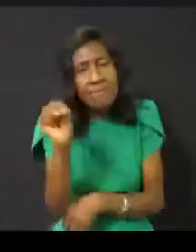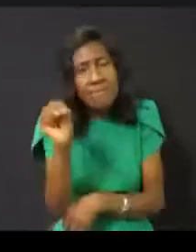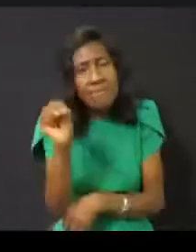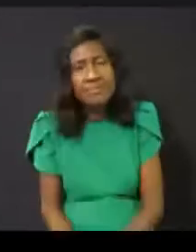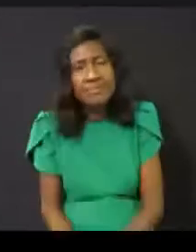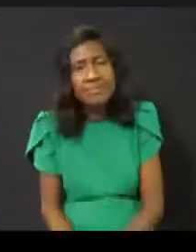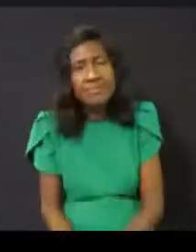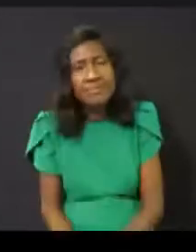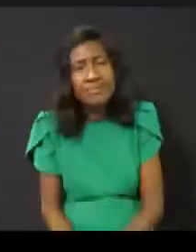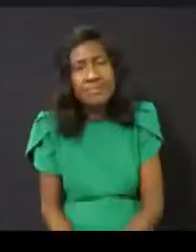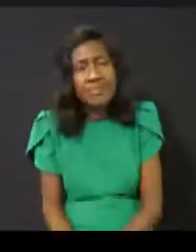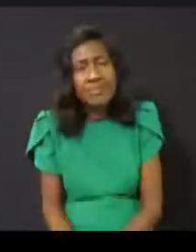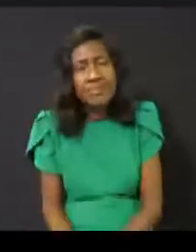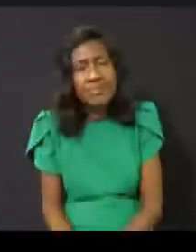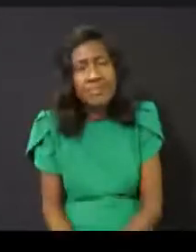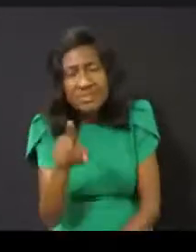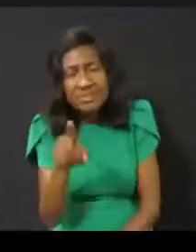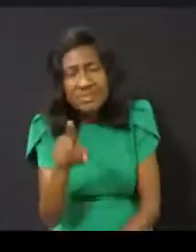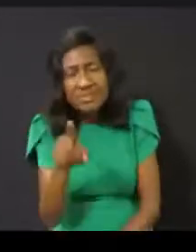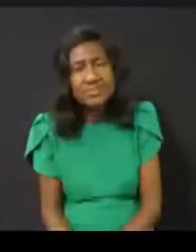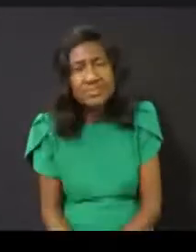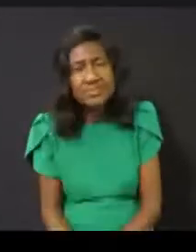classmates?